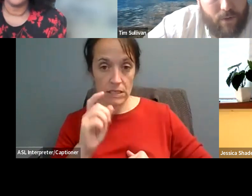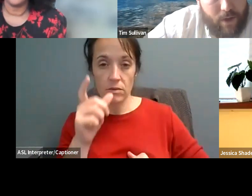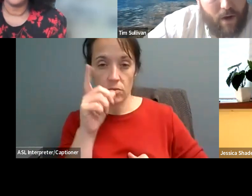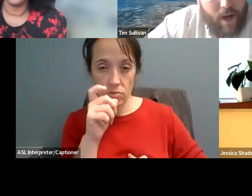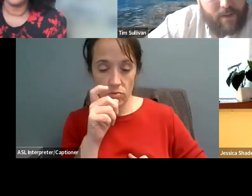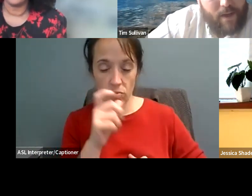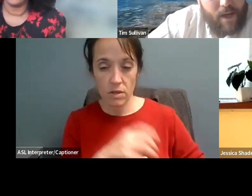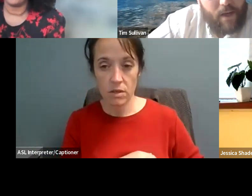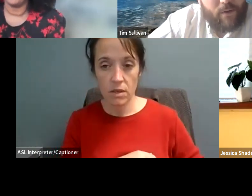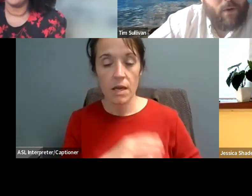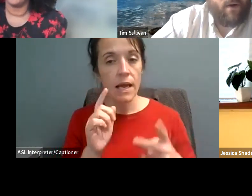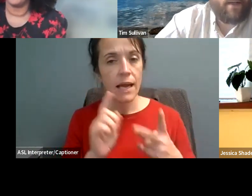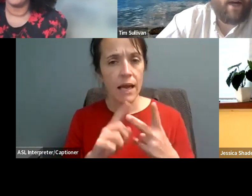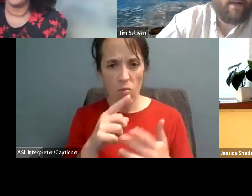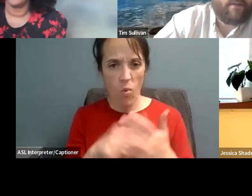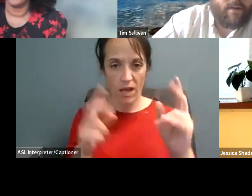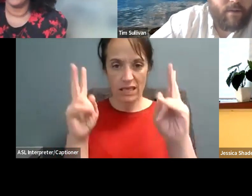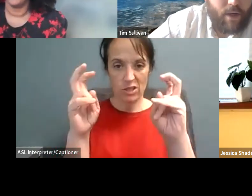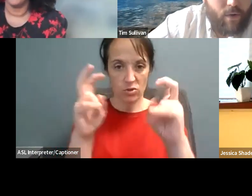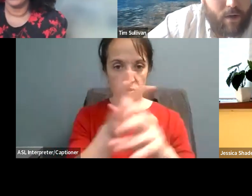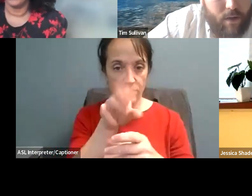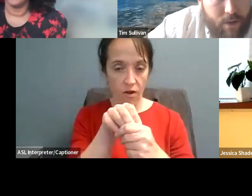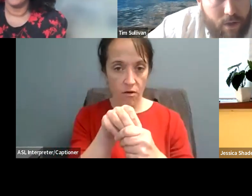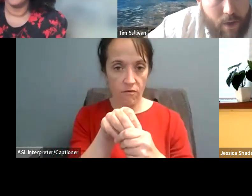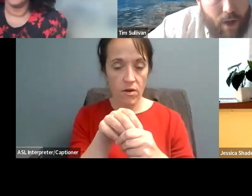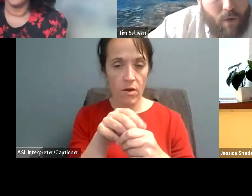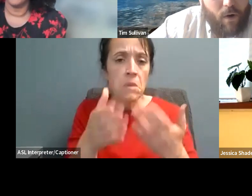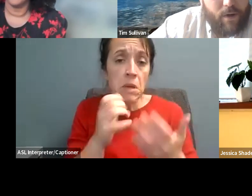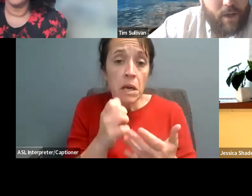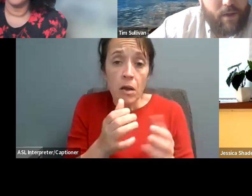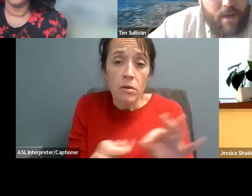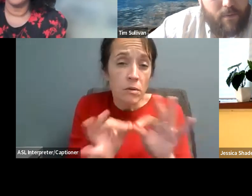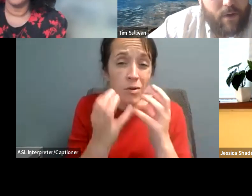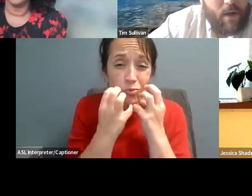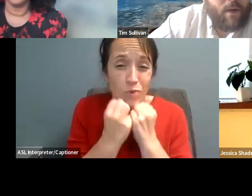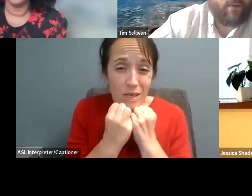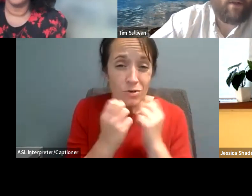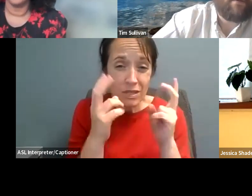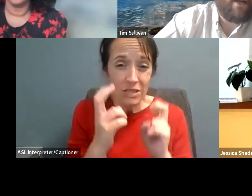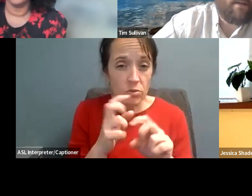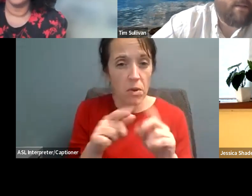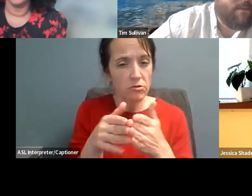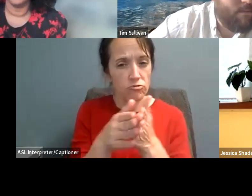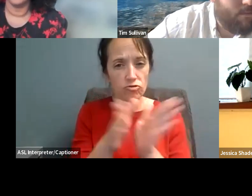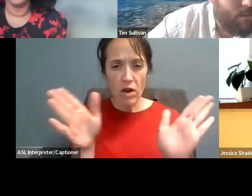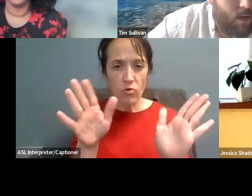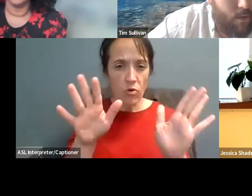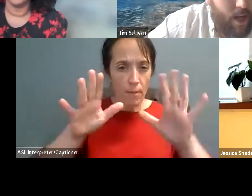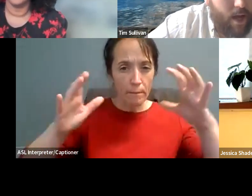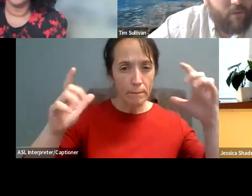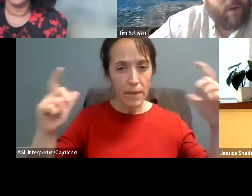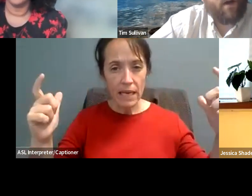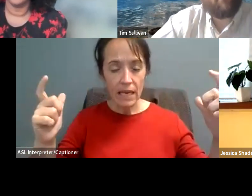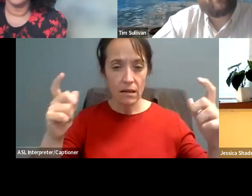the issues that are at stake. So not necessarily the critical issues, but the overarching themes. So some states,